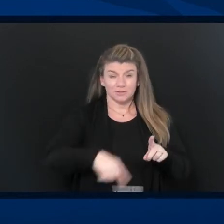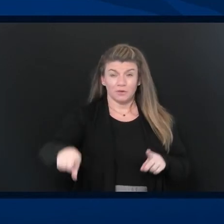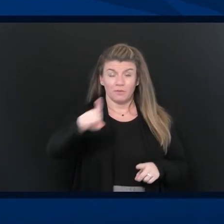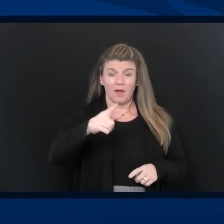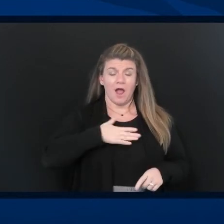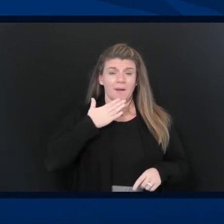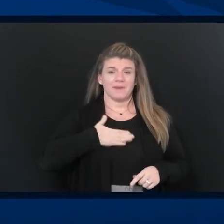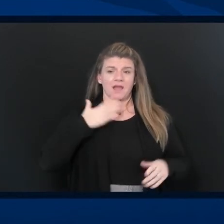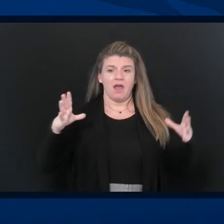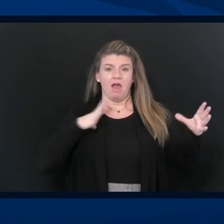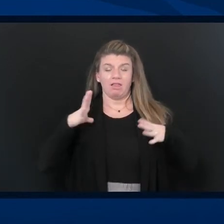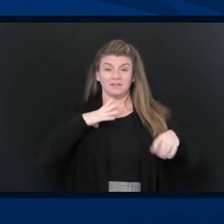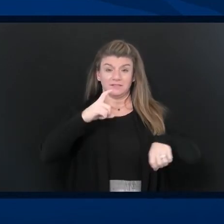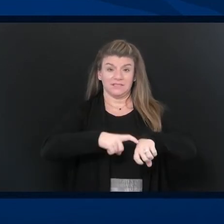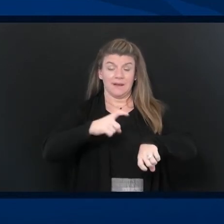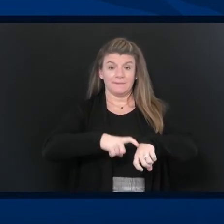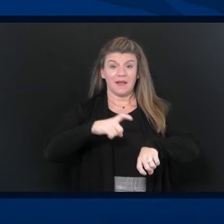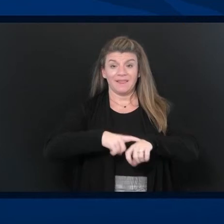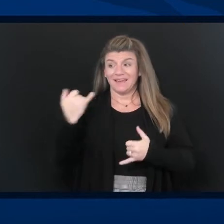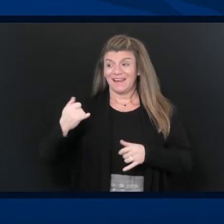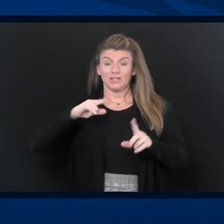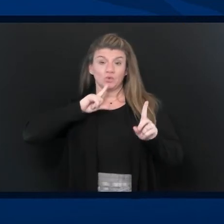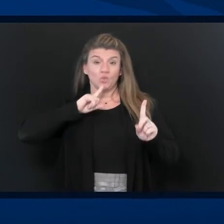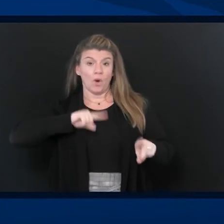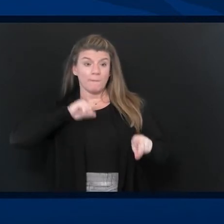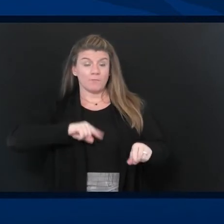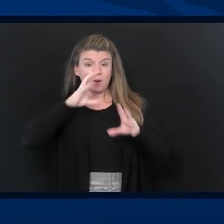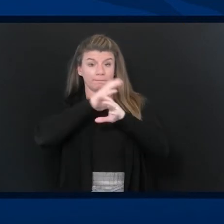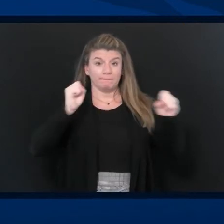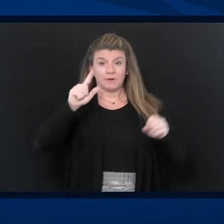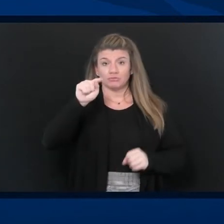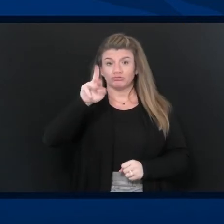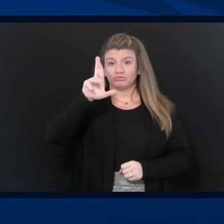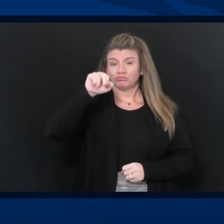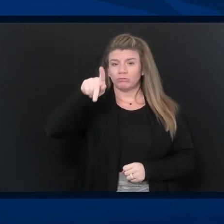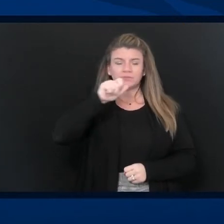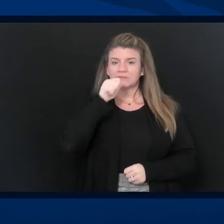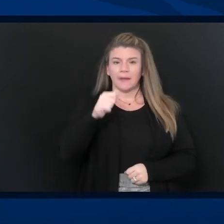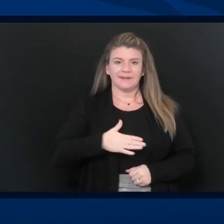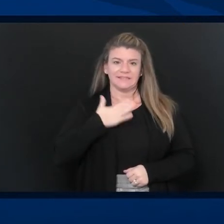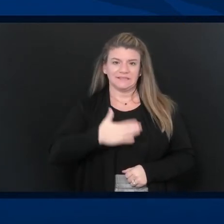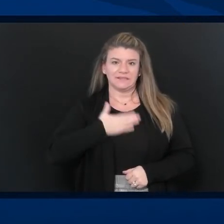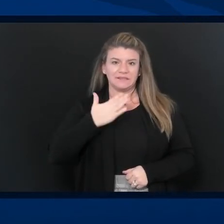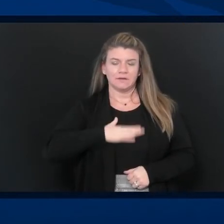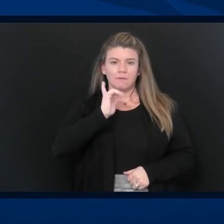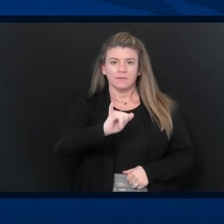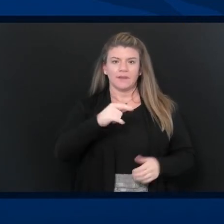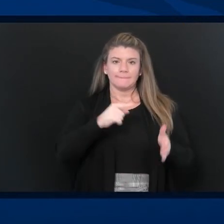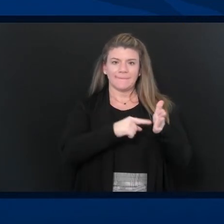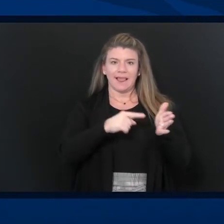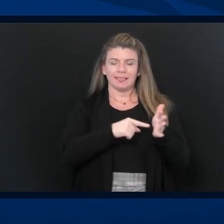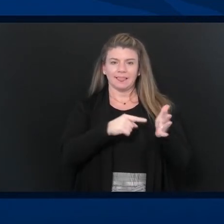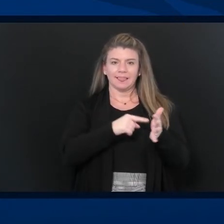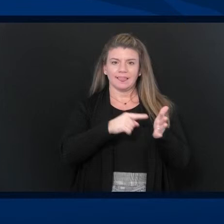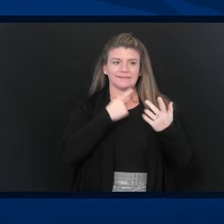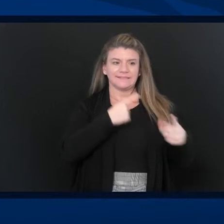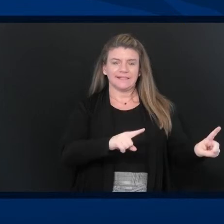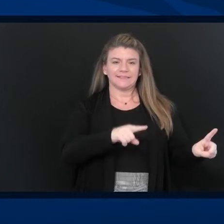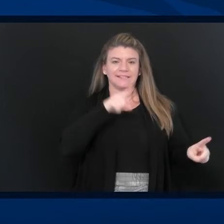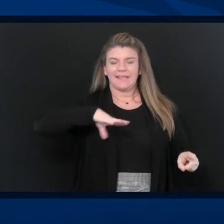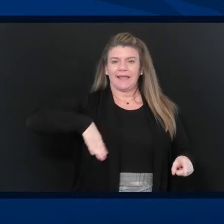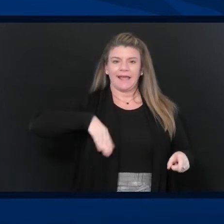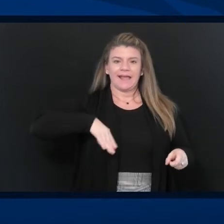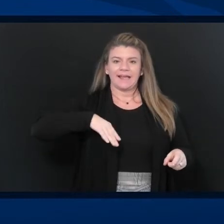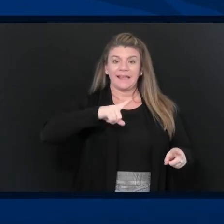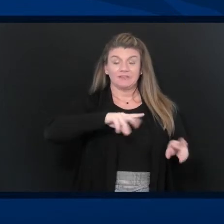have a good holiday season. Governor, there are reports that President Trump is not pleased with the bill that came out of Congress. He has not threatened to